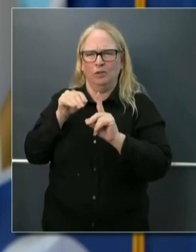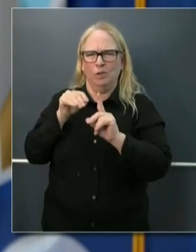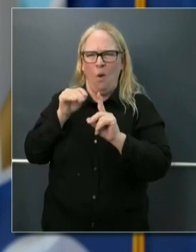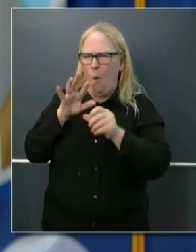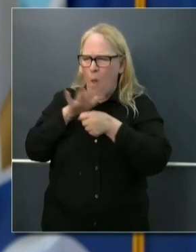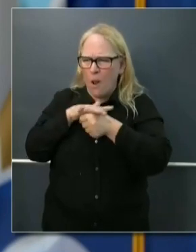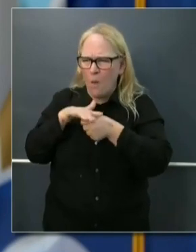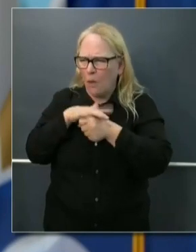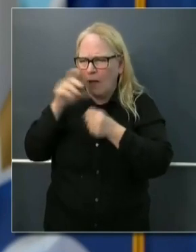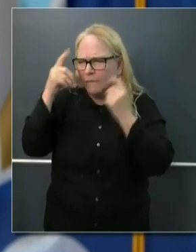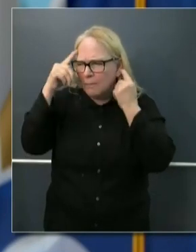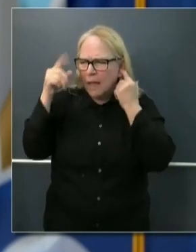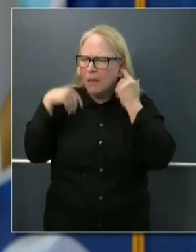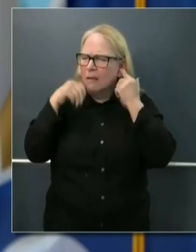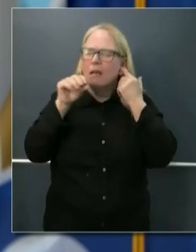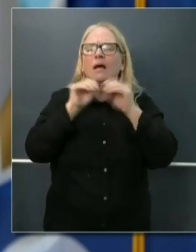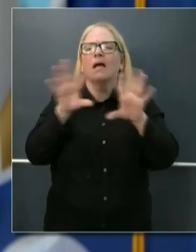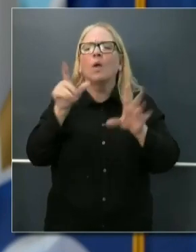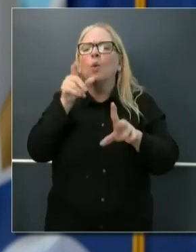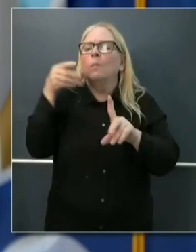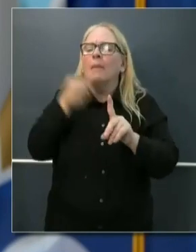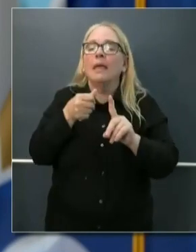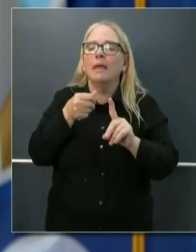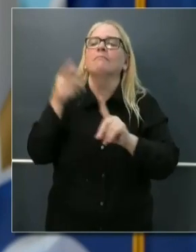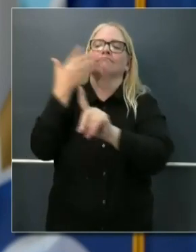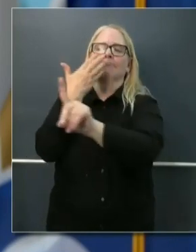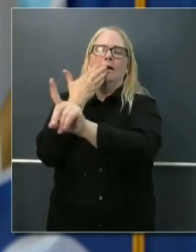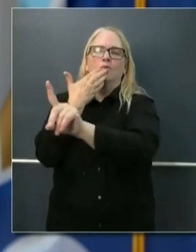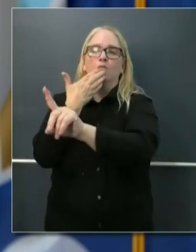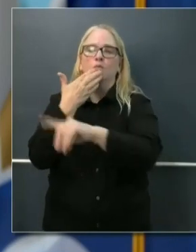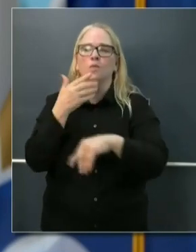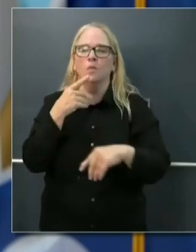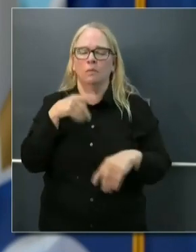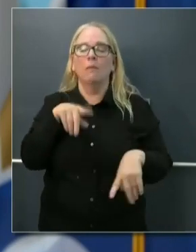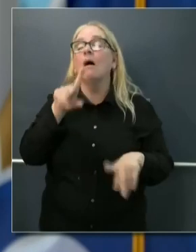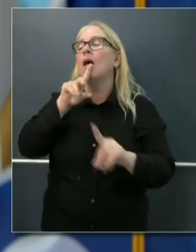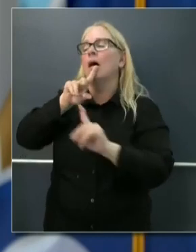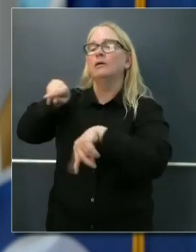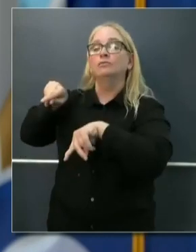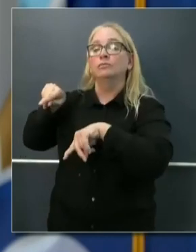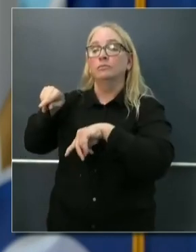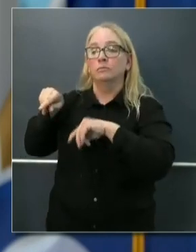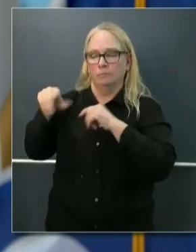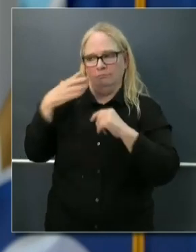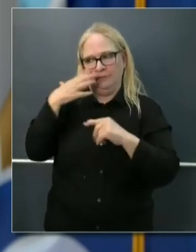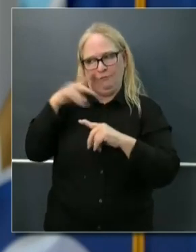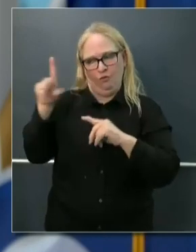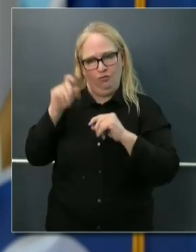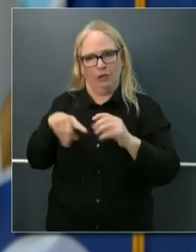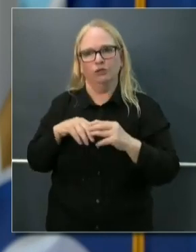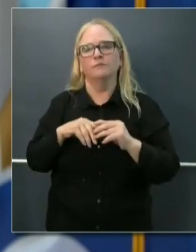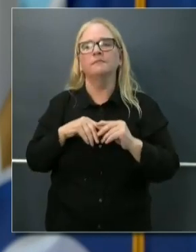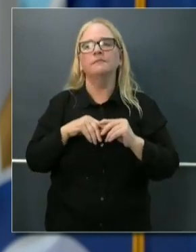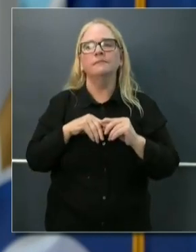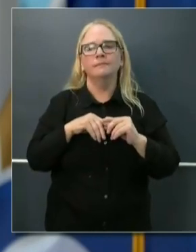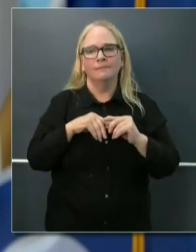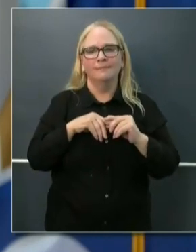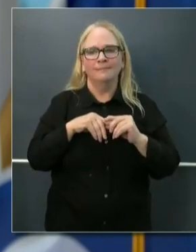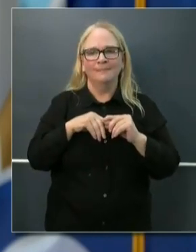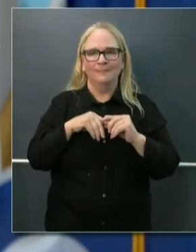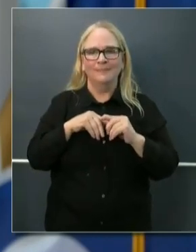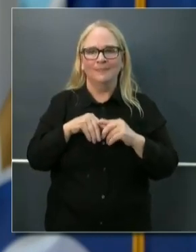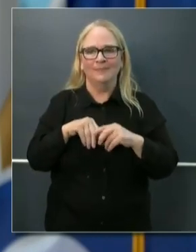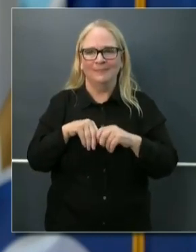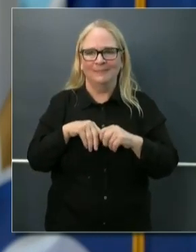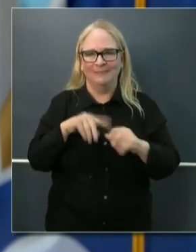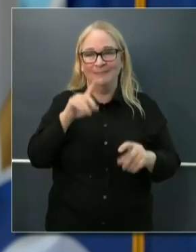I understood you correctly. Thanks. Thank you. Yeah, no, and I appreciate it. Thank you for the question. And you answered at least one portion of your question very